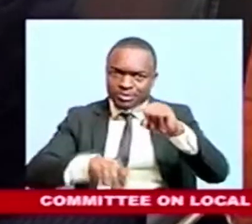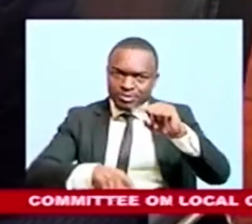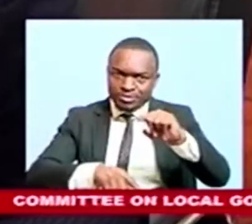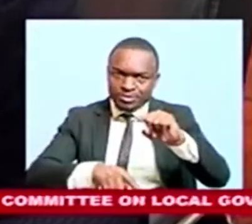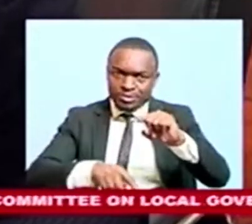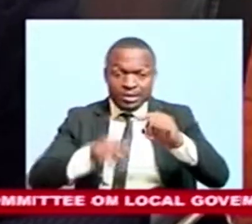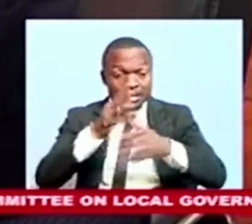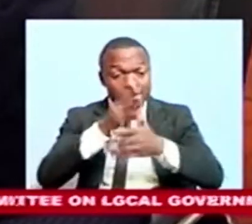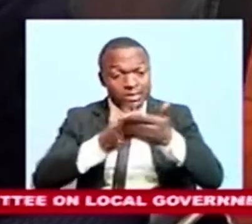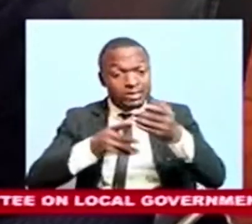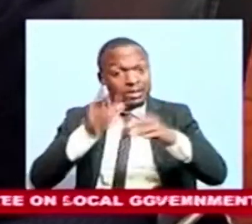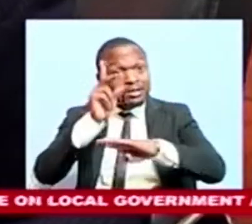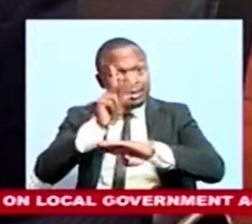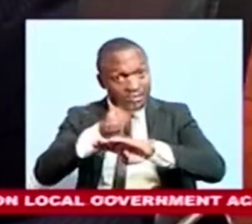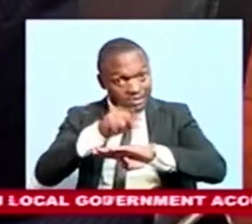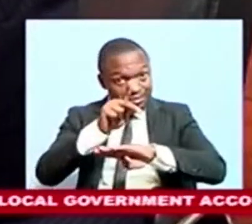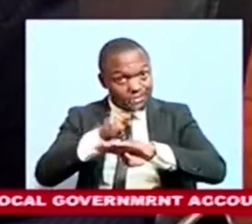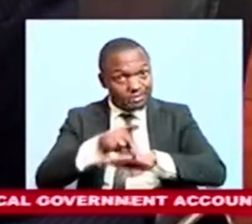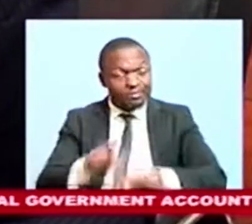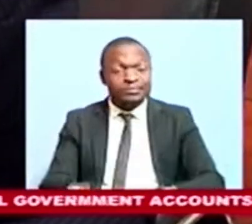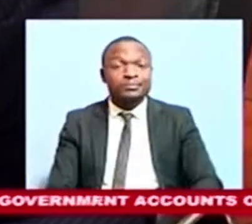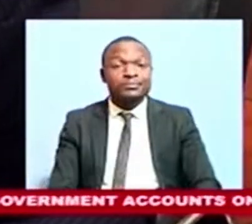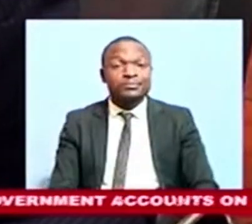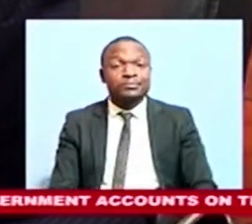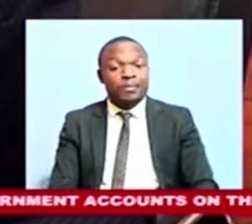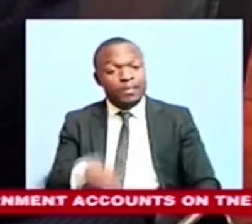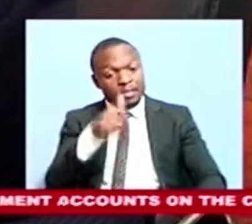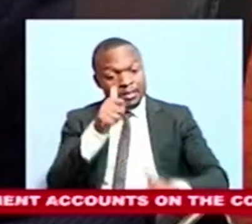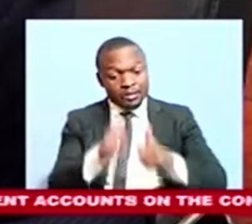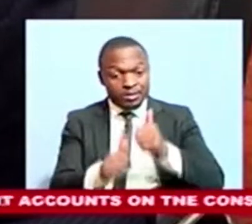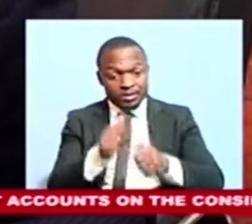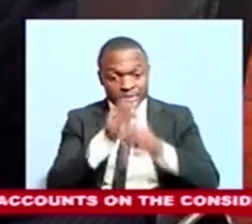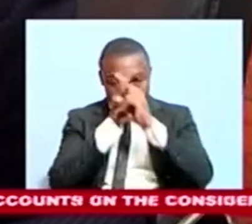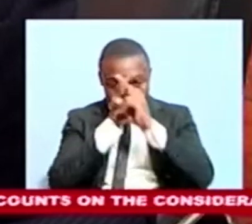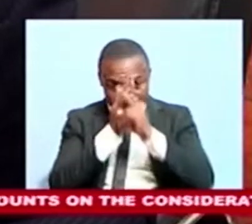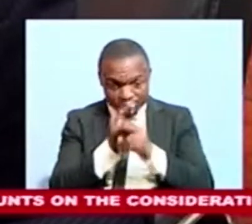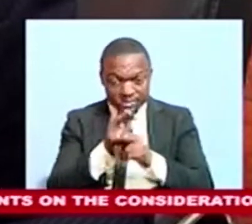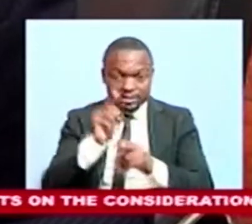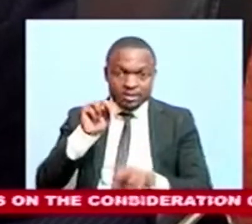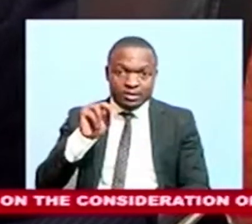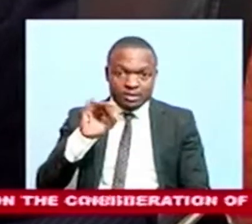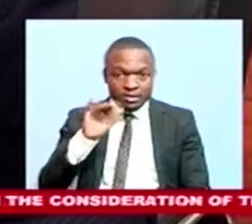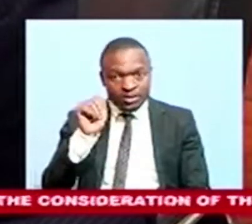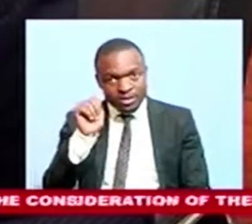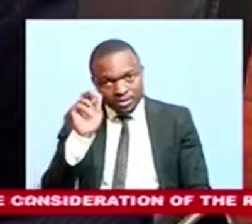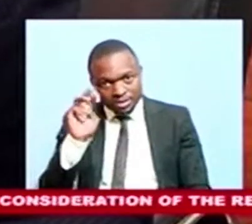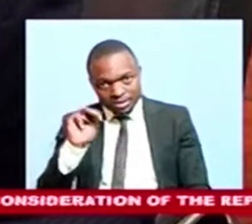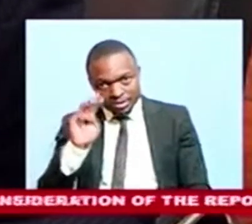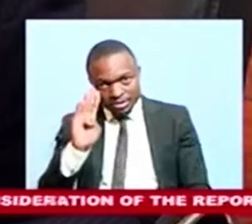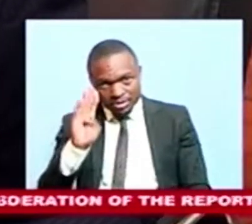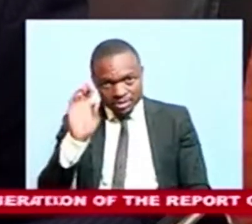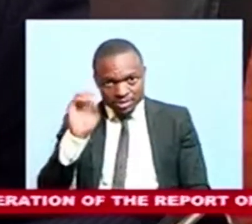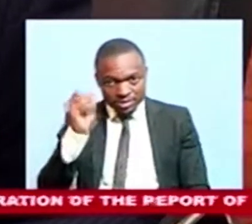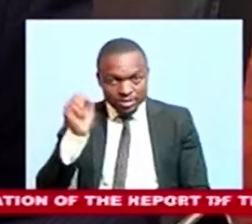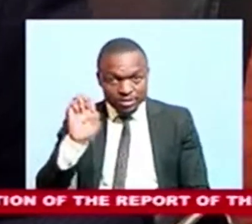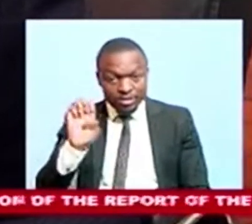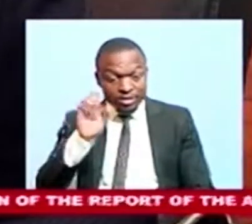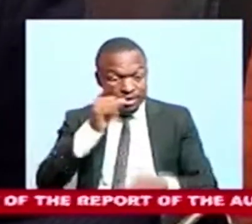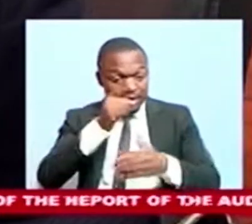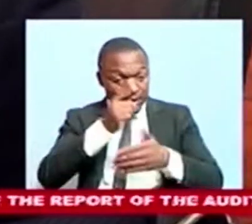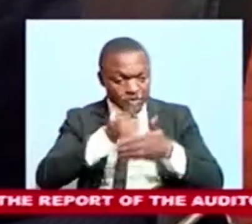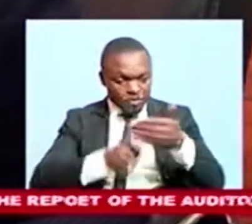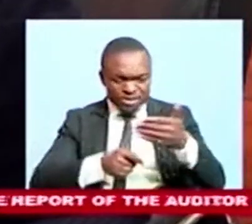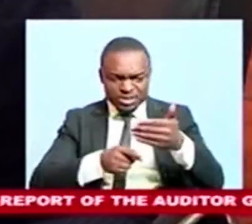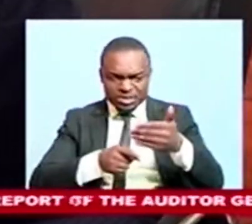Even some of the projects that Honorable Nyambos has asked, what did you use this